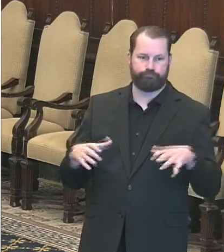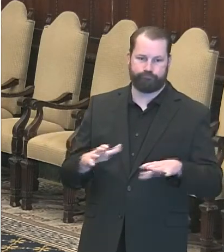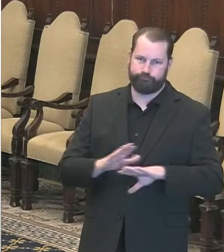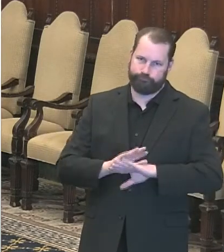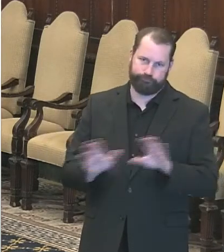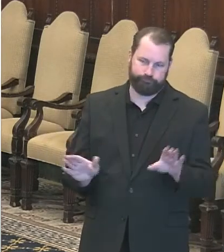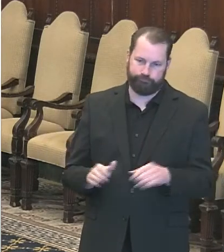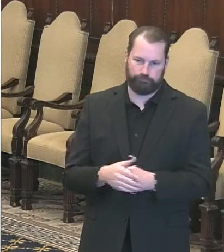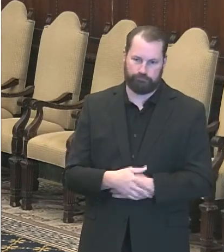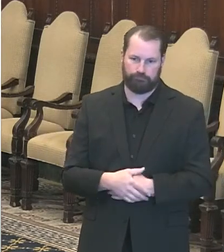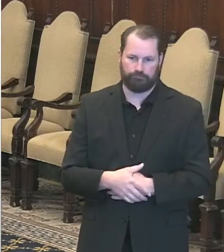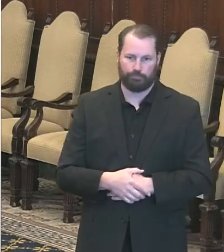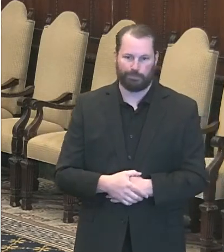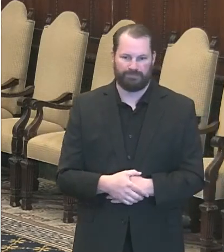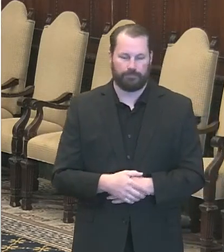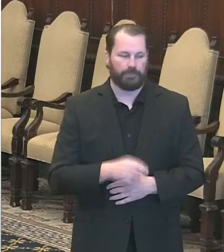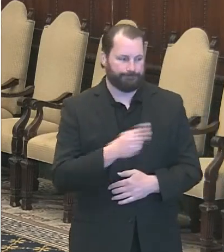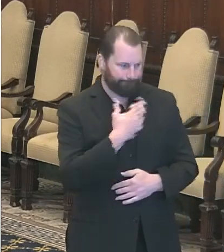Thank you.